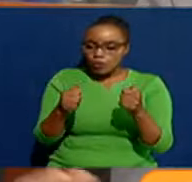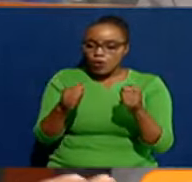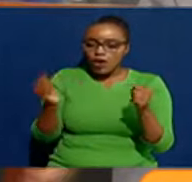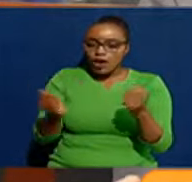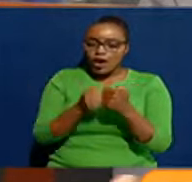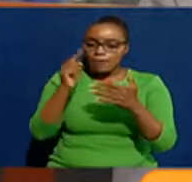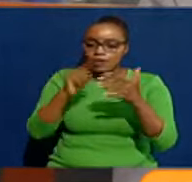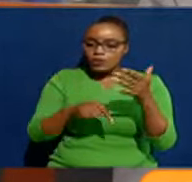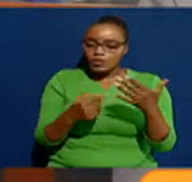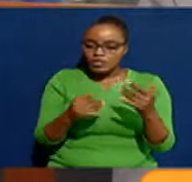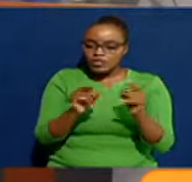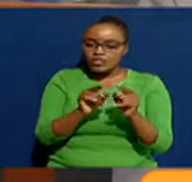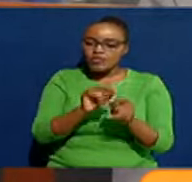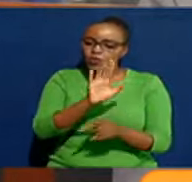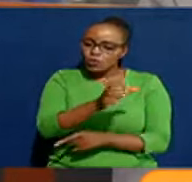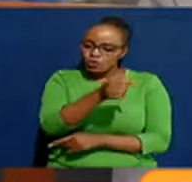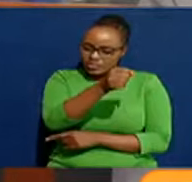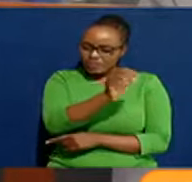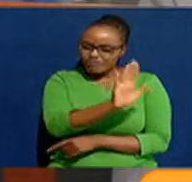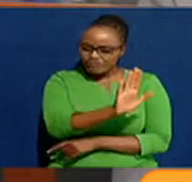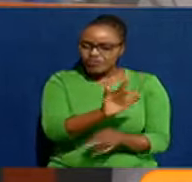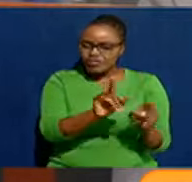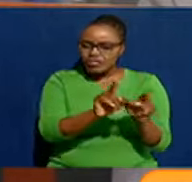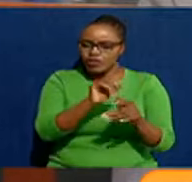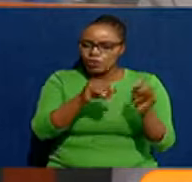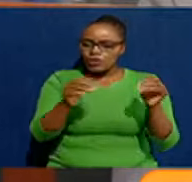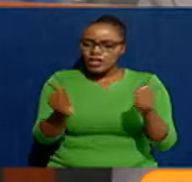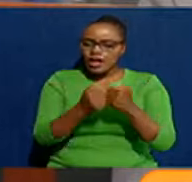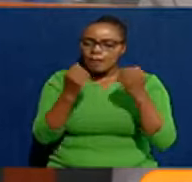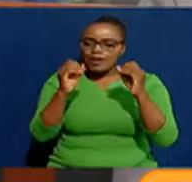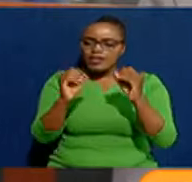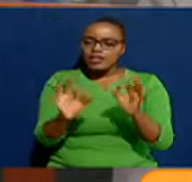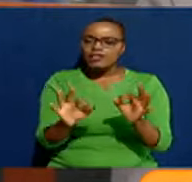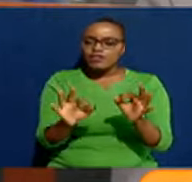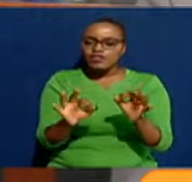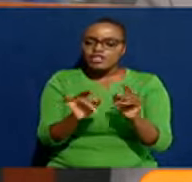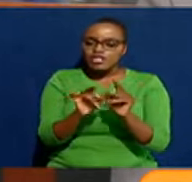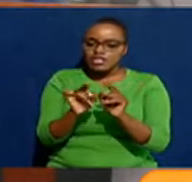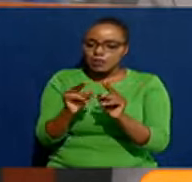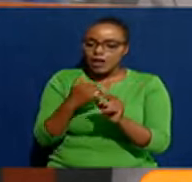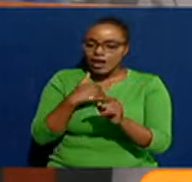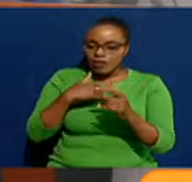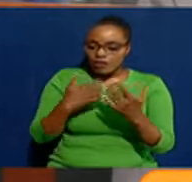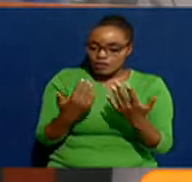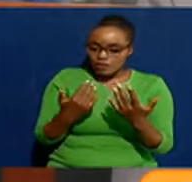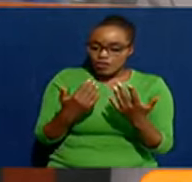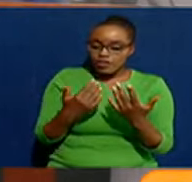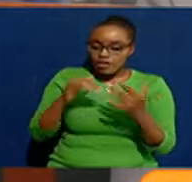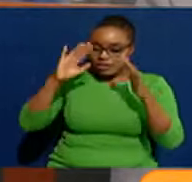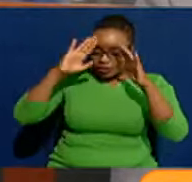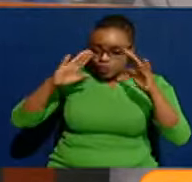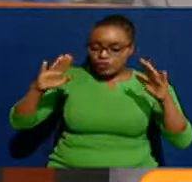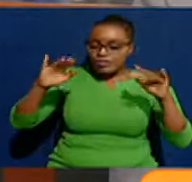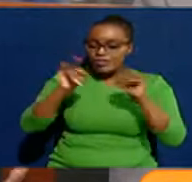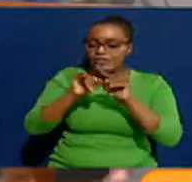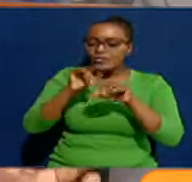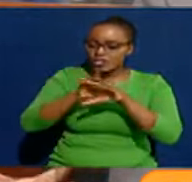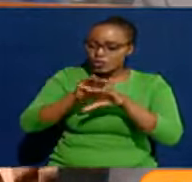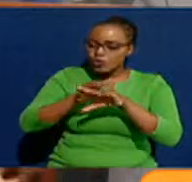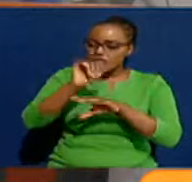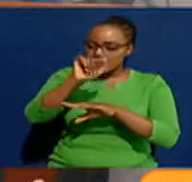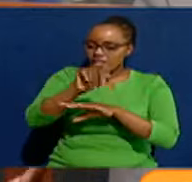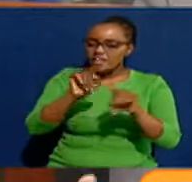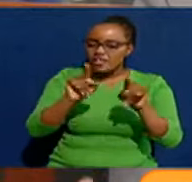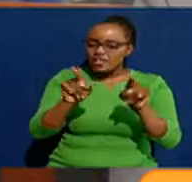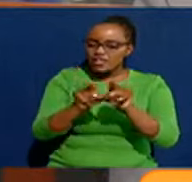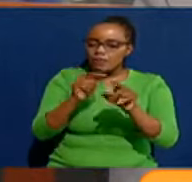what would happen? We'll get a chance. What would it happen if to the Muslims, because they won't touch that insulin, however good it is. Now, this is